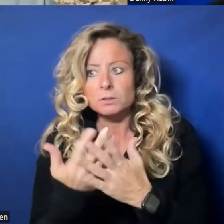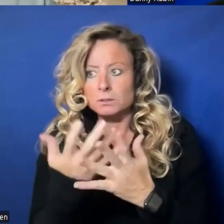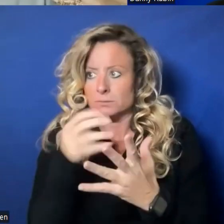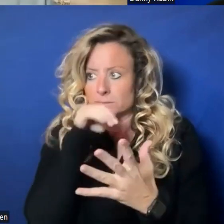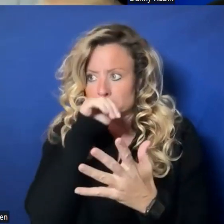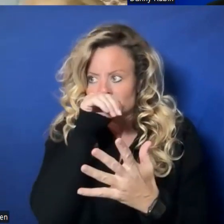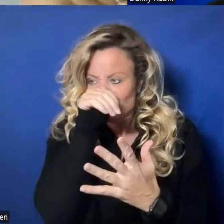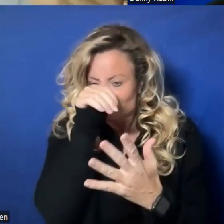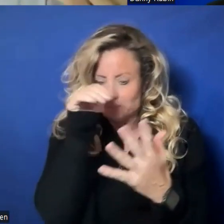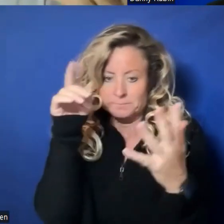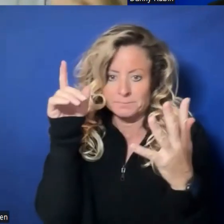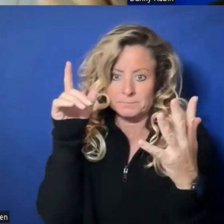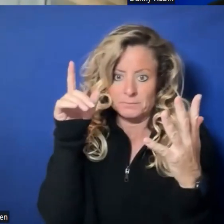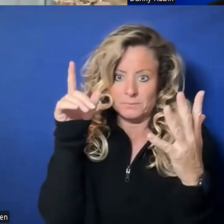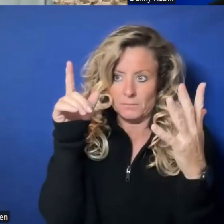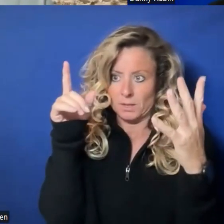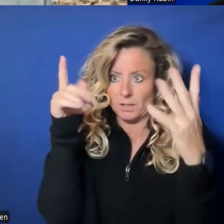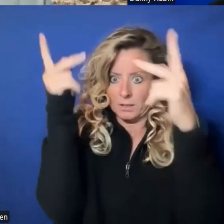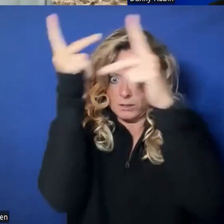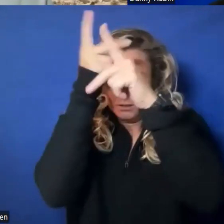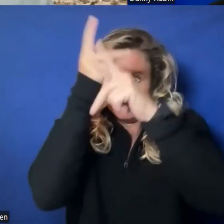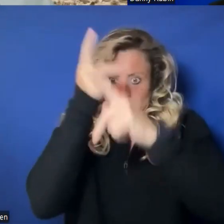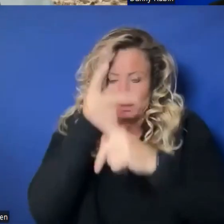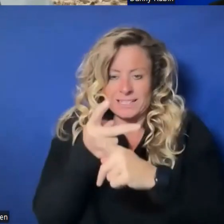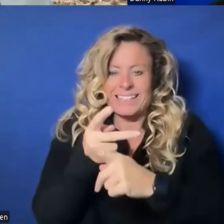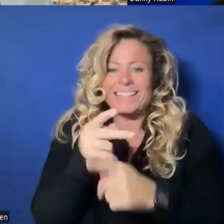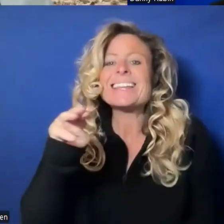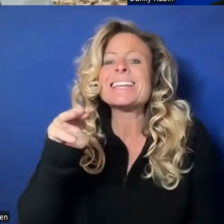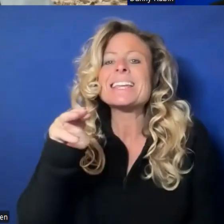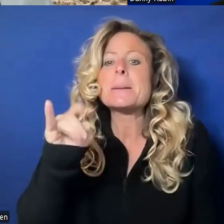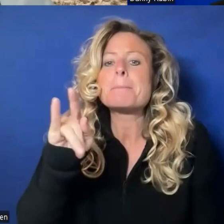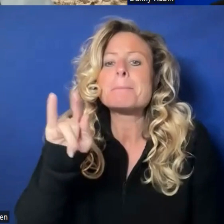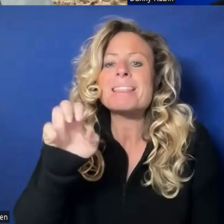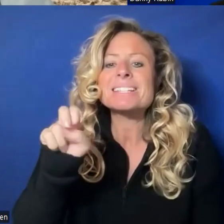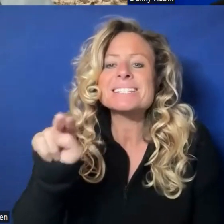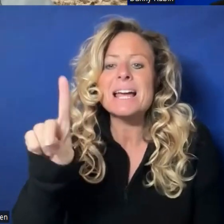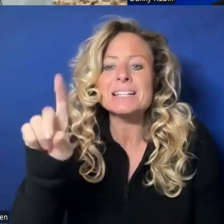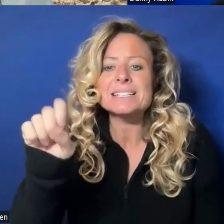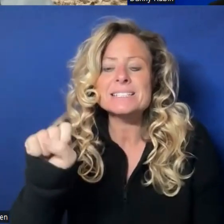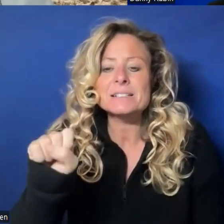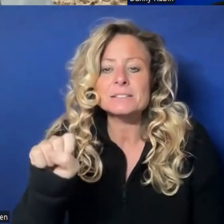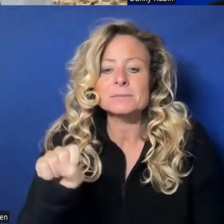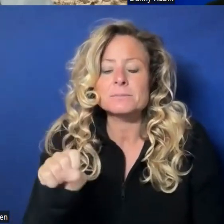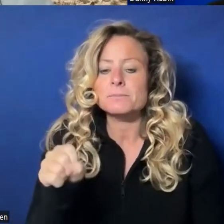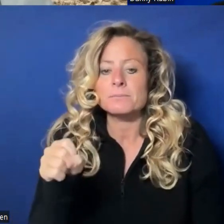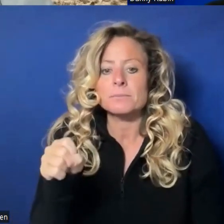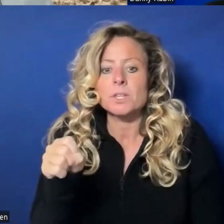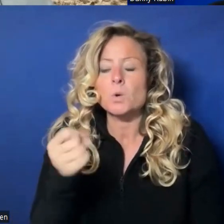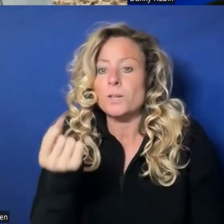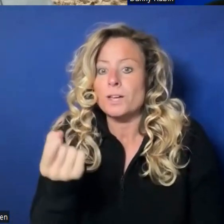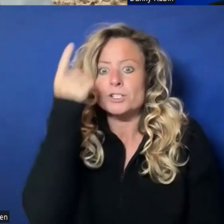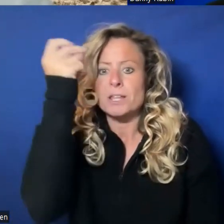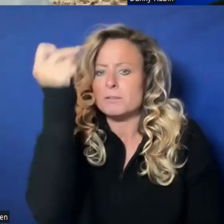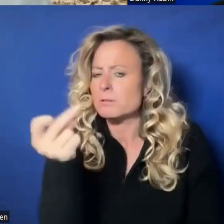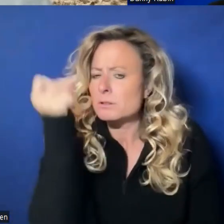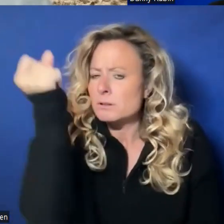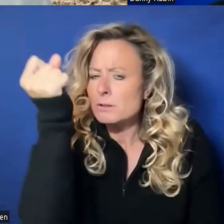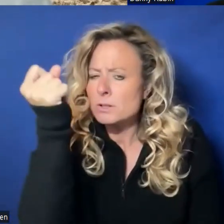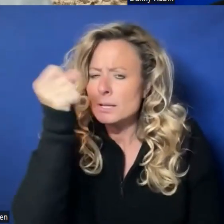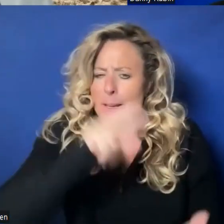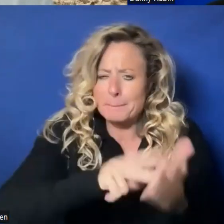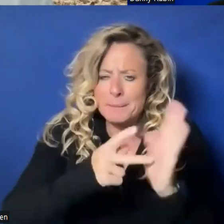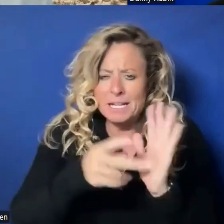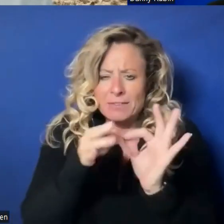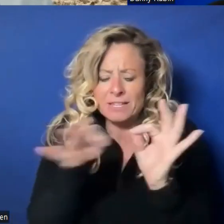complications. I mean, in a millisecond, we understand the correct meaning of this